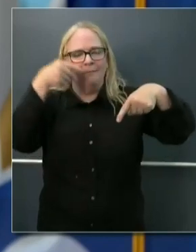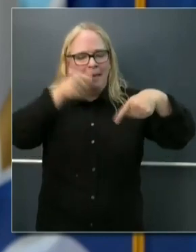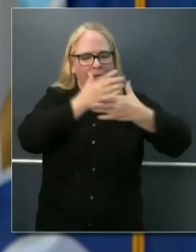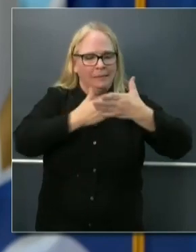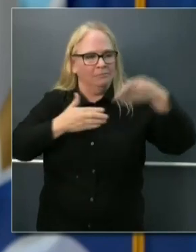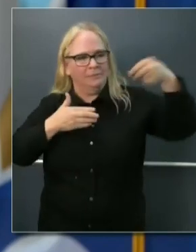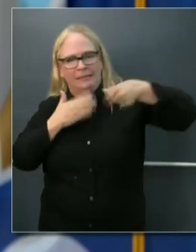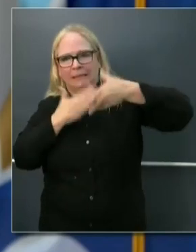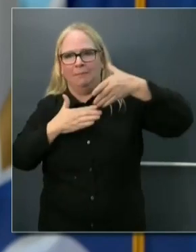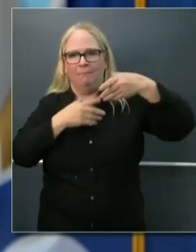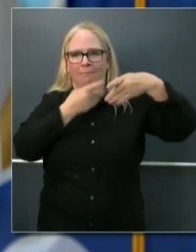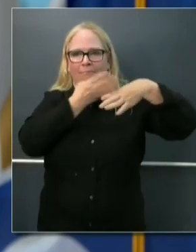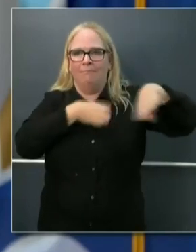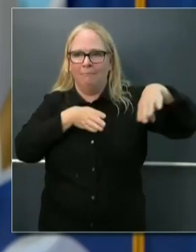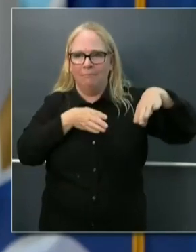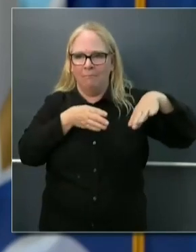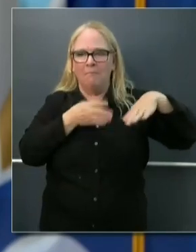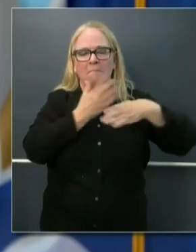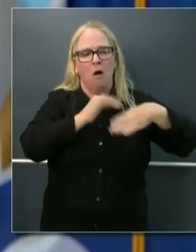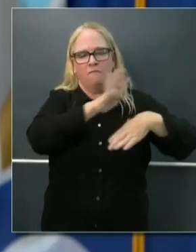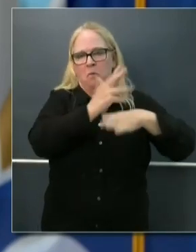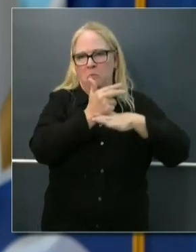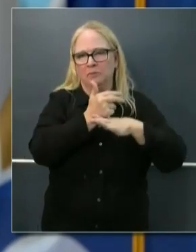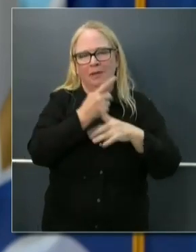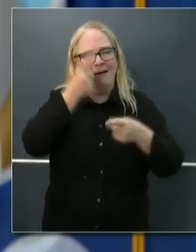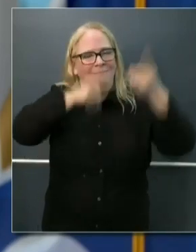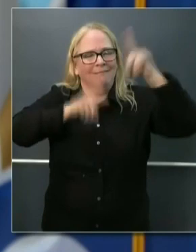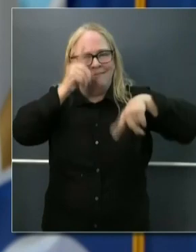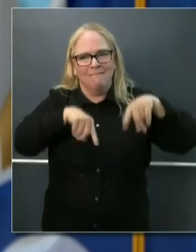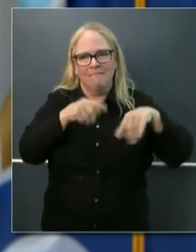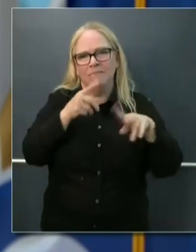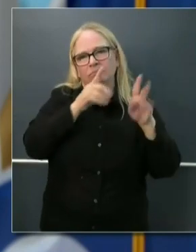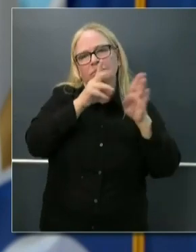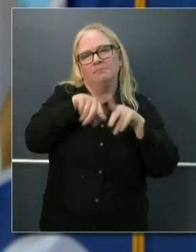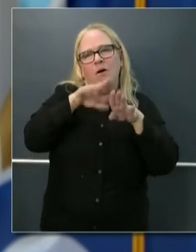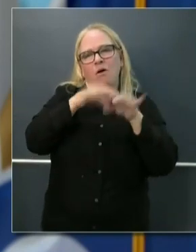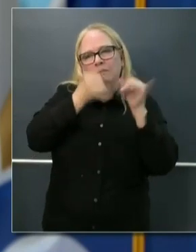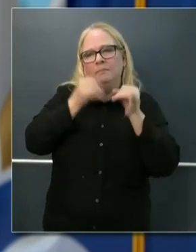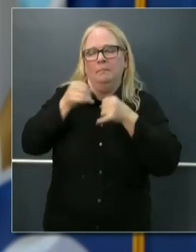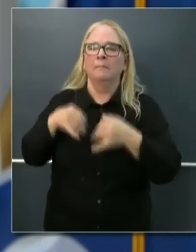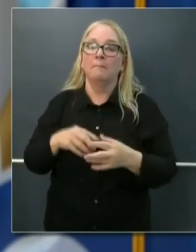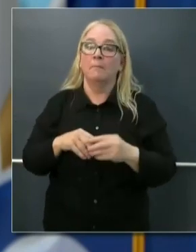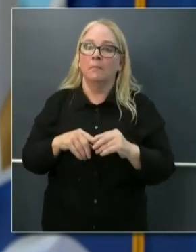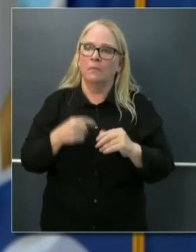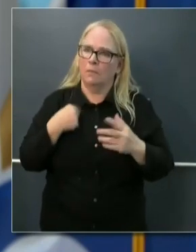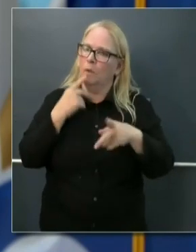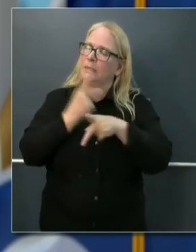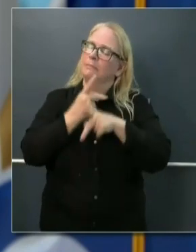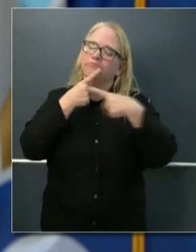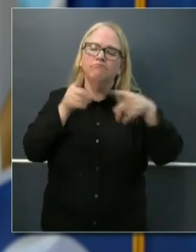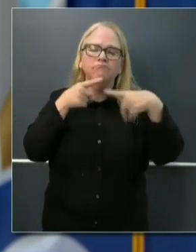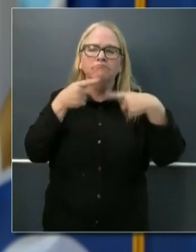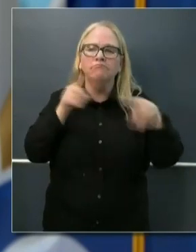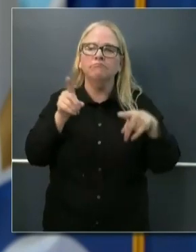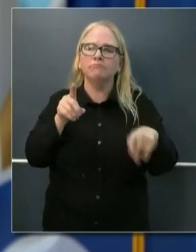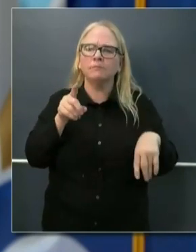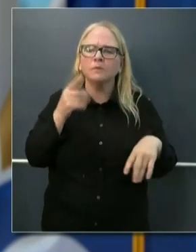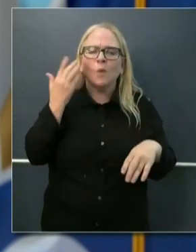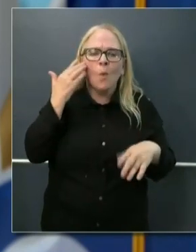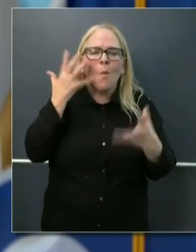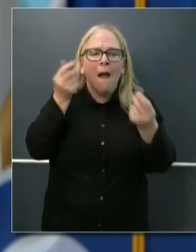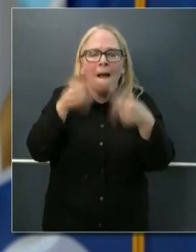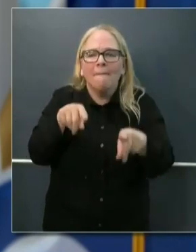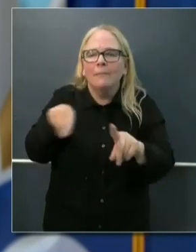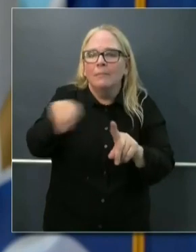on so that you know things that we announced. We just want to keep you connected to not only the cause, but to the